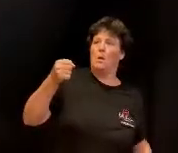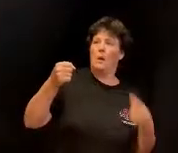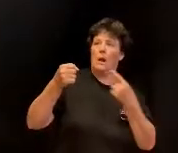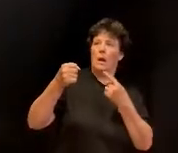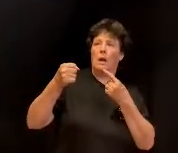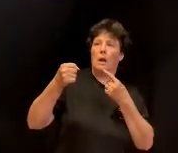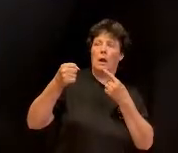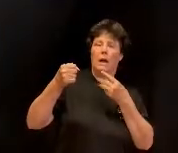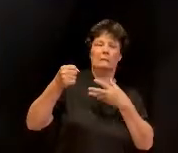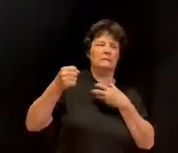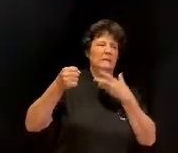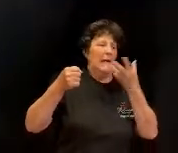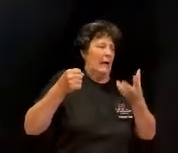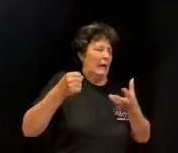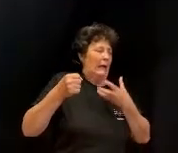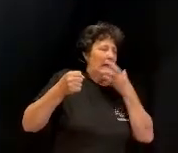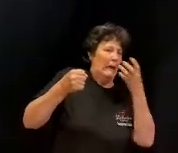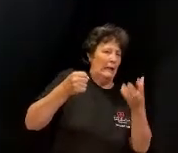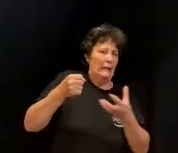railing.